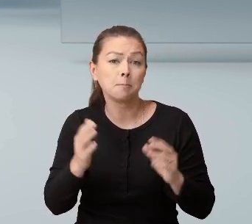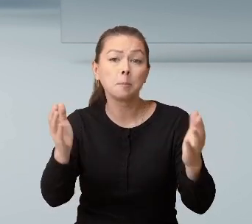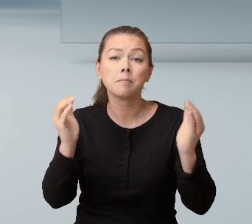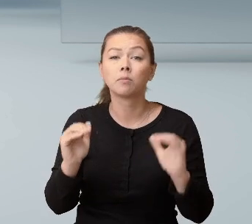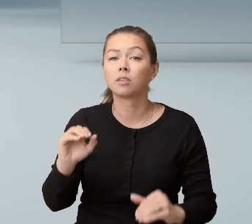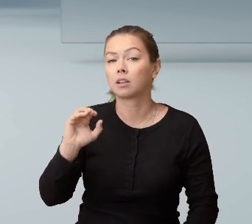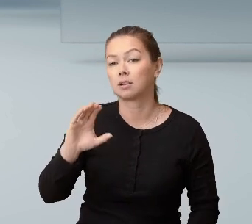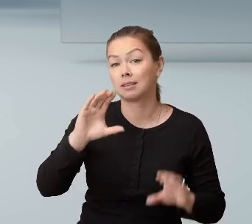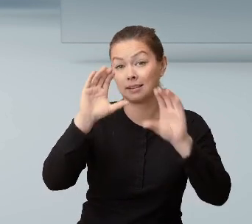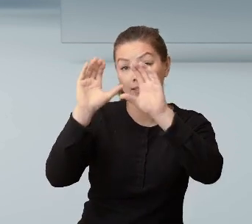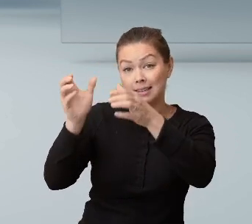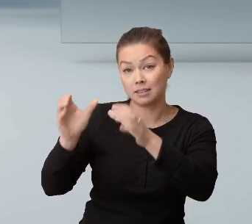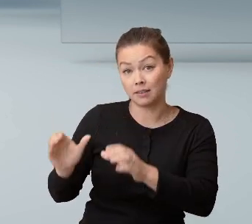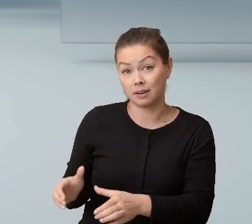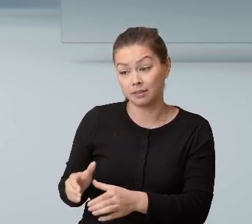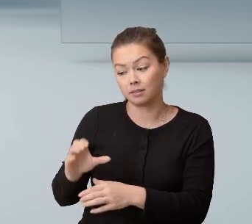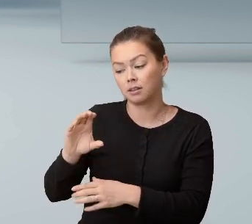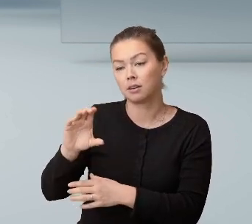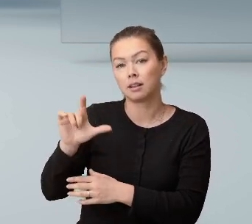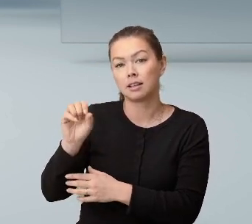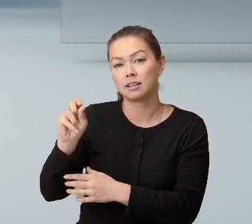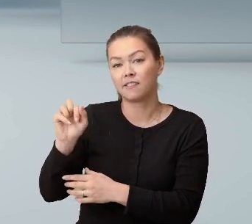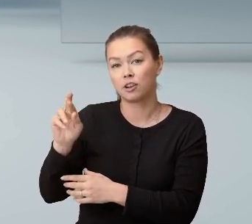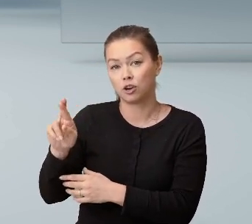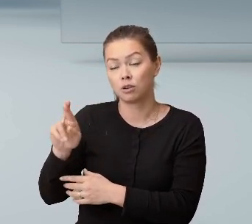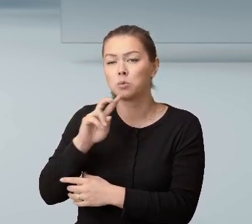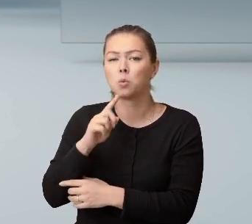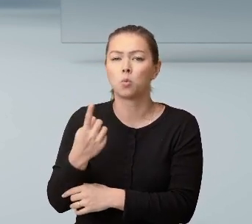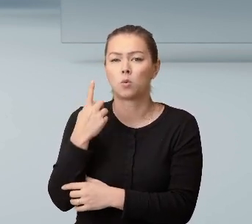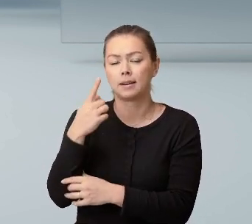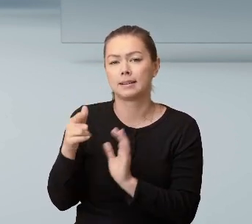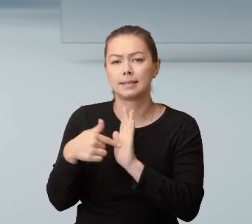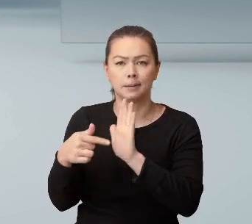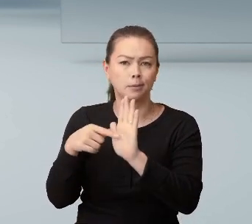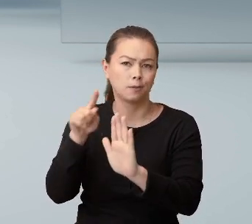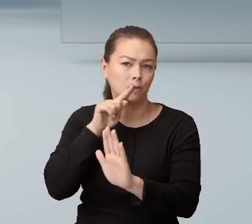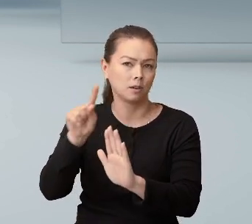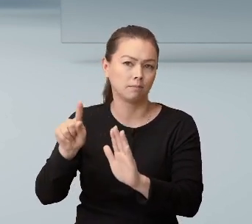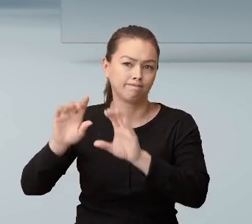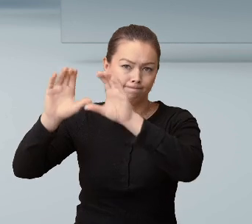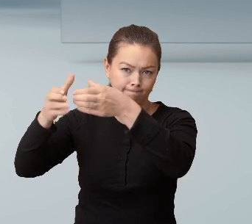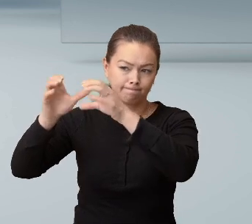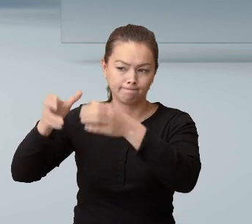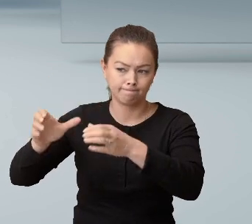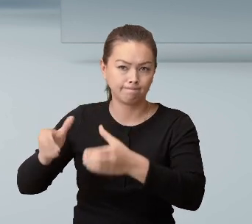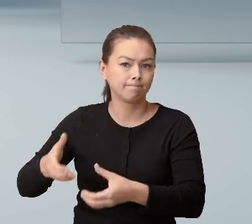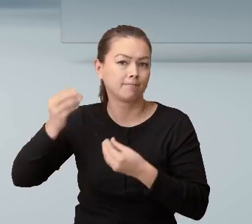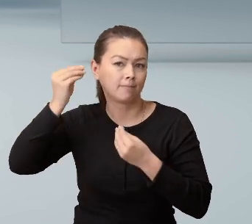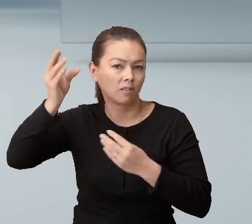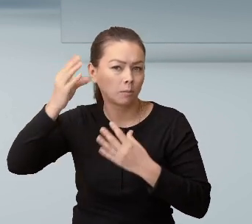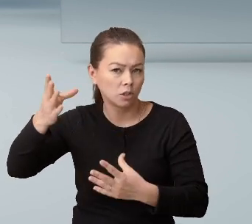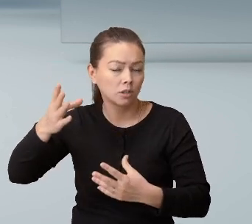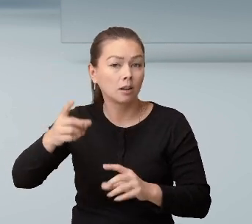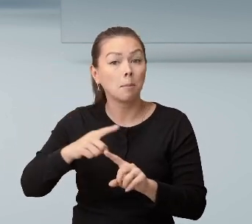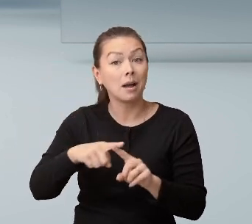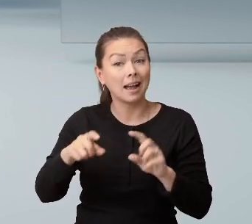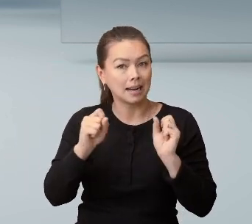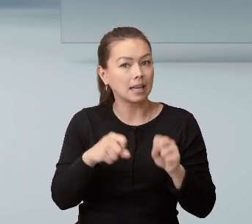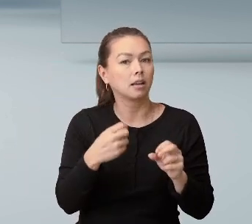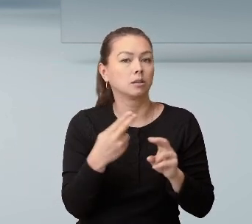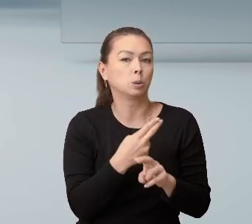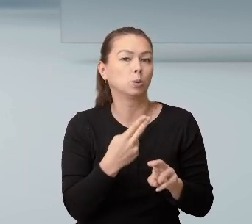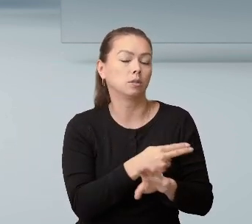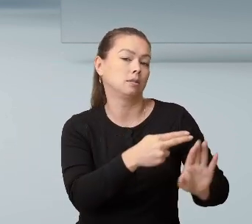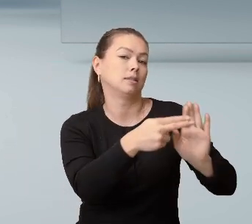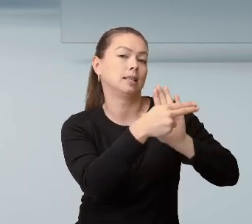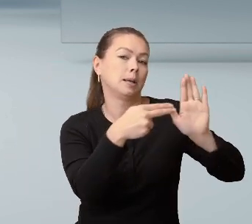those classifiers are only one way to classify information. The next one is to use information protection sensitivity labels.